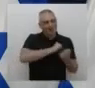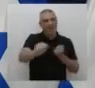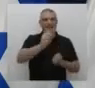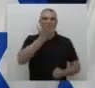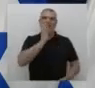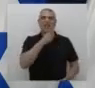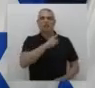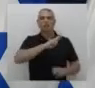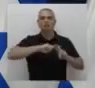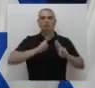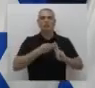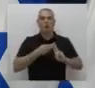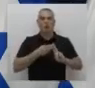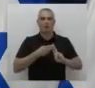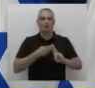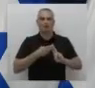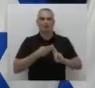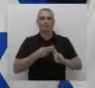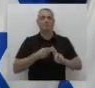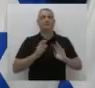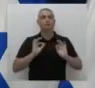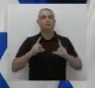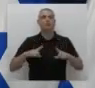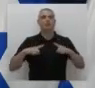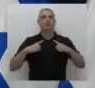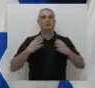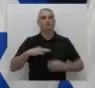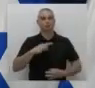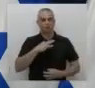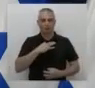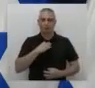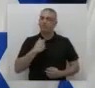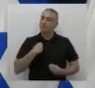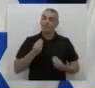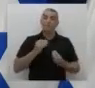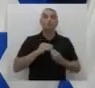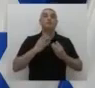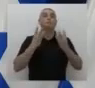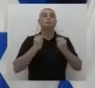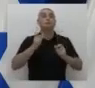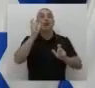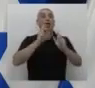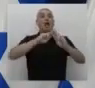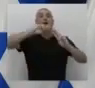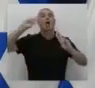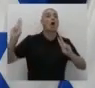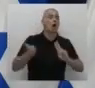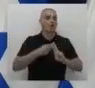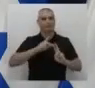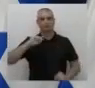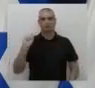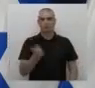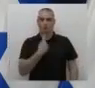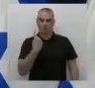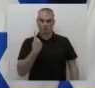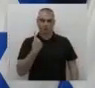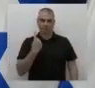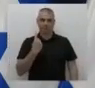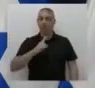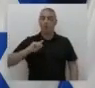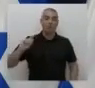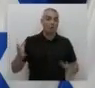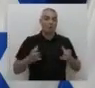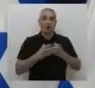They are committed to completely eliminate this evil from the world for our existence. And let me add, for the benefit